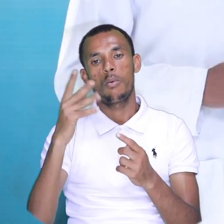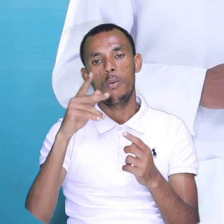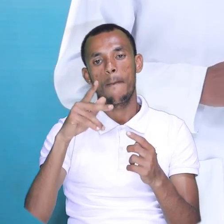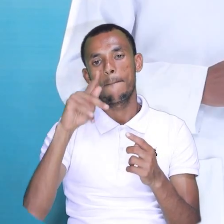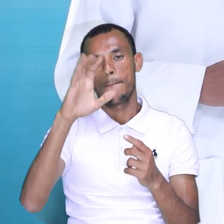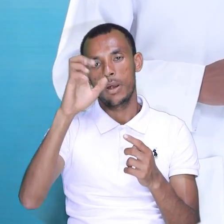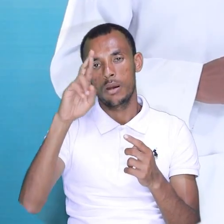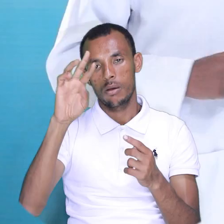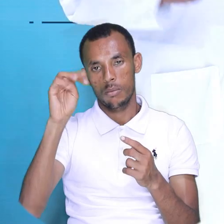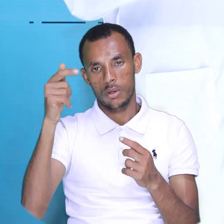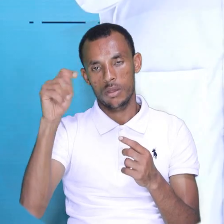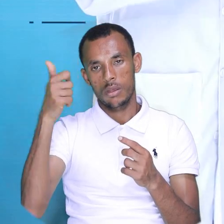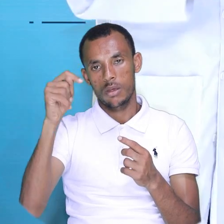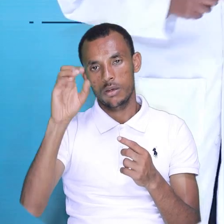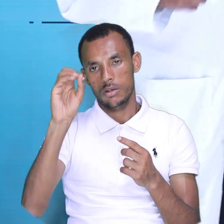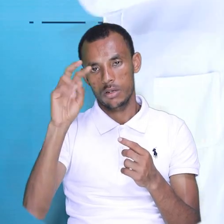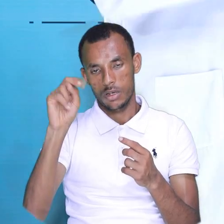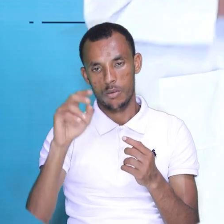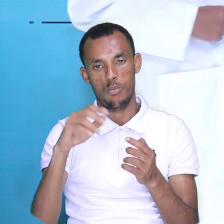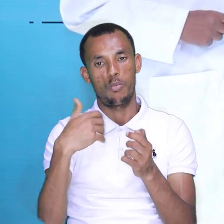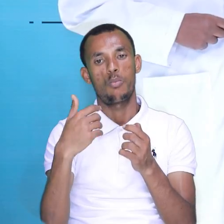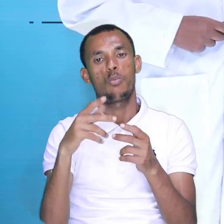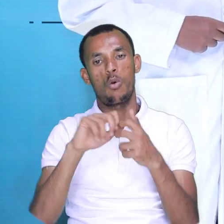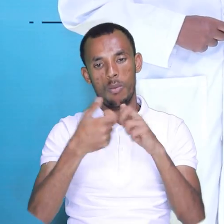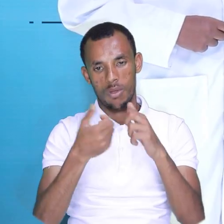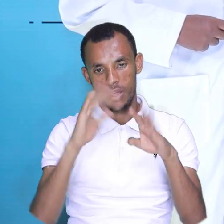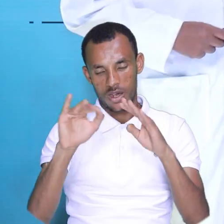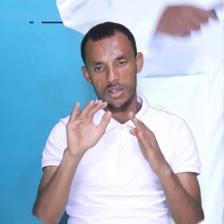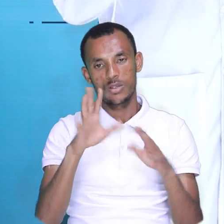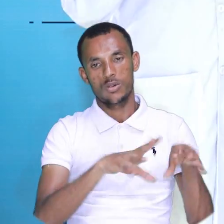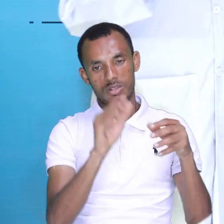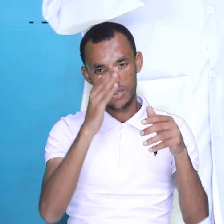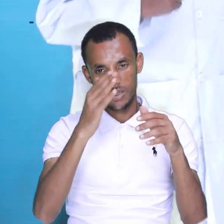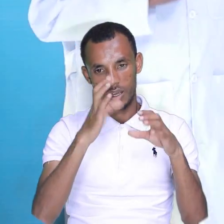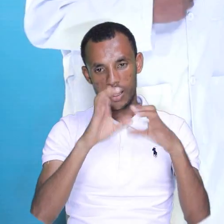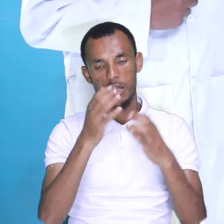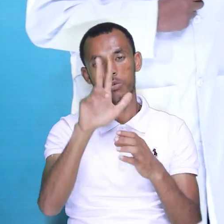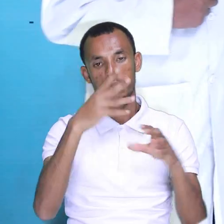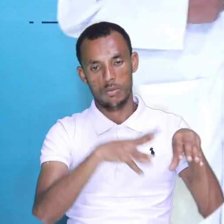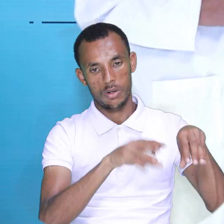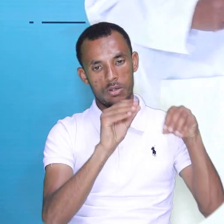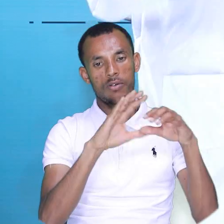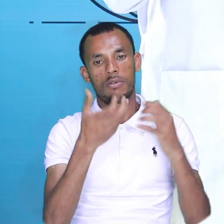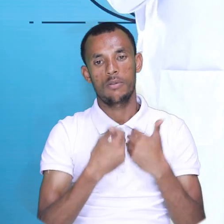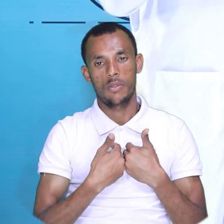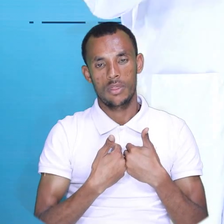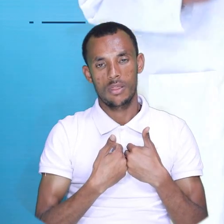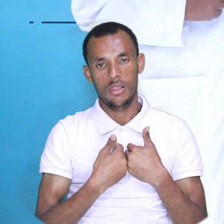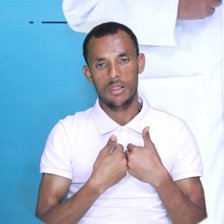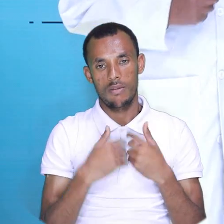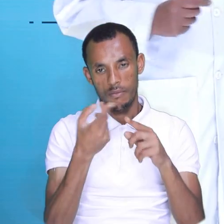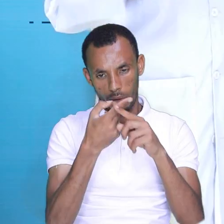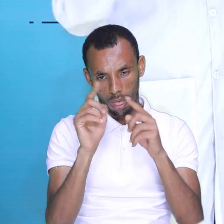problem. If there are 3 students in a class, and if you want to give 2 free